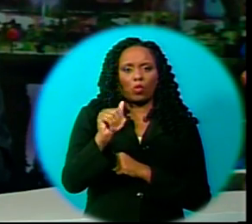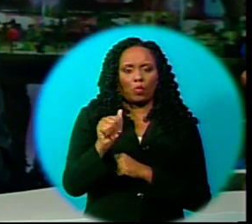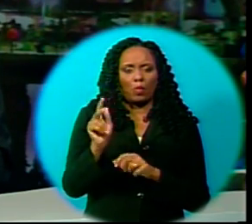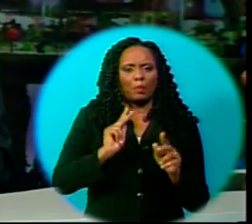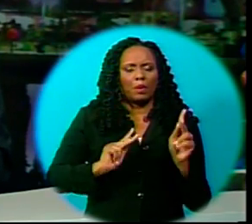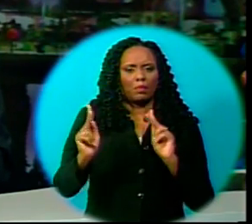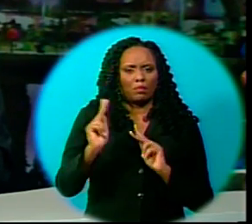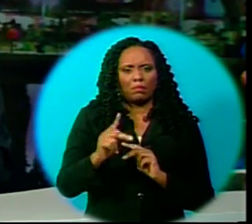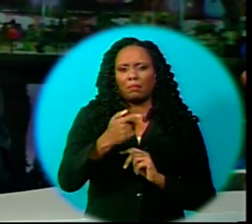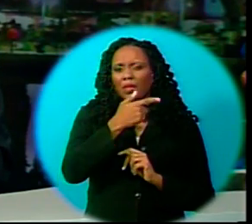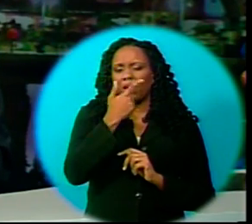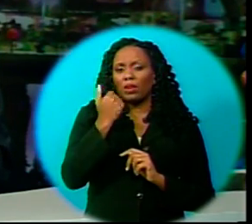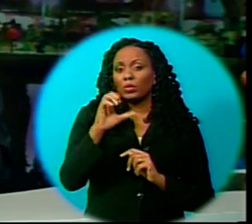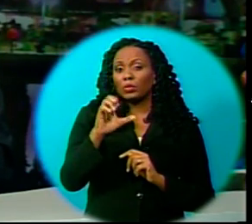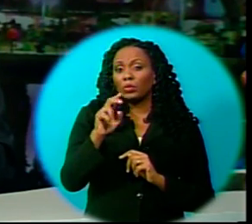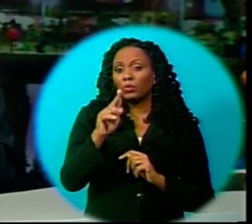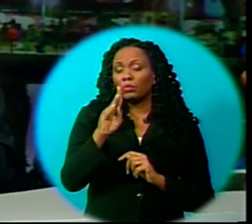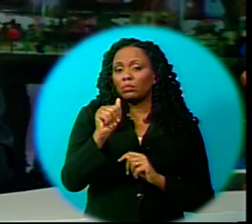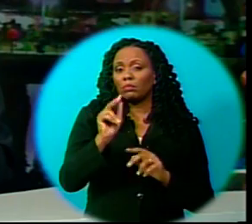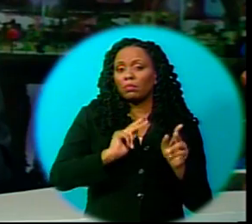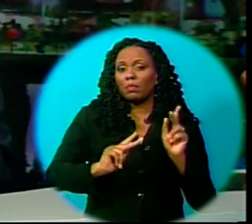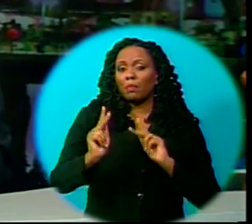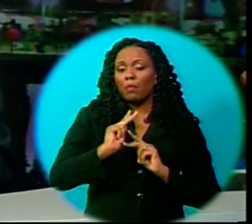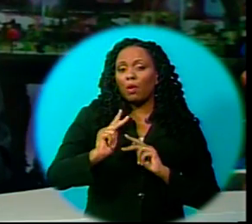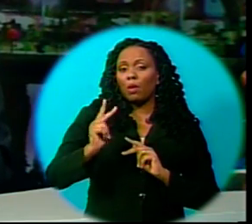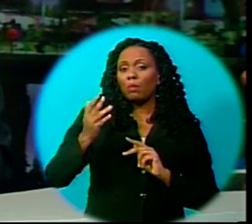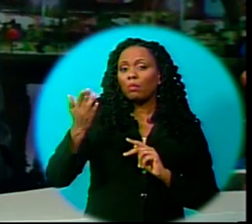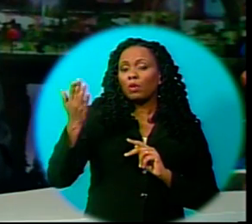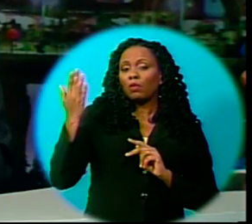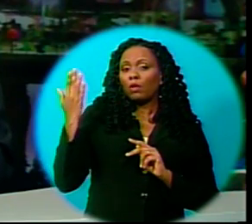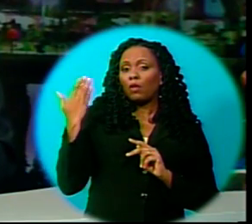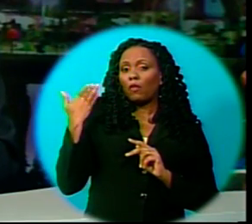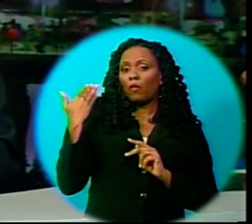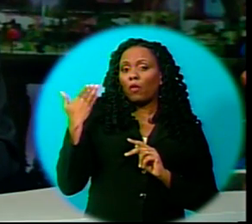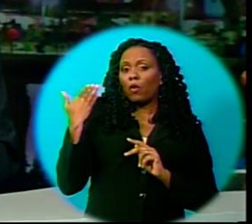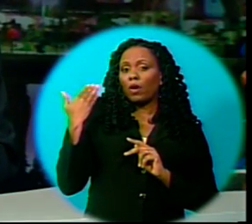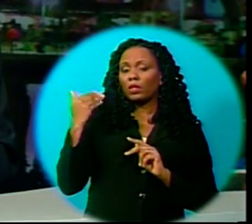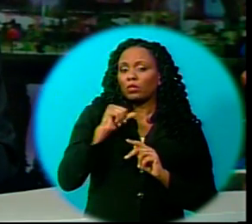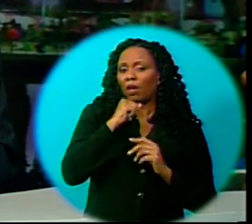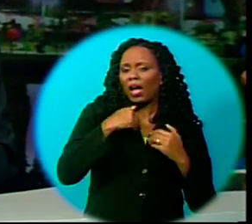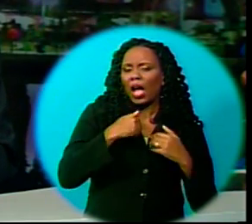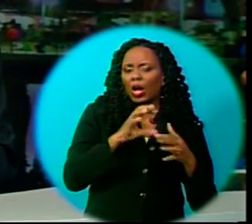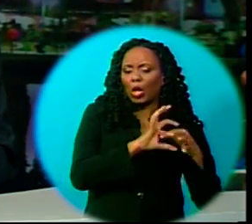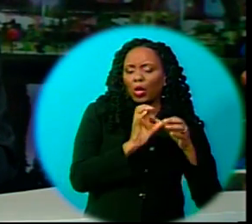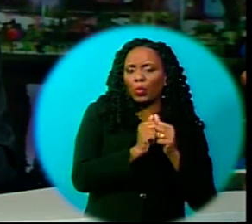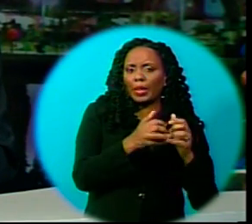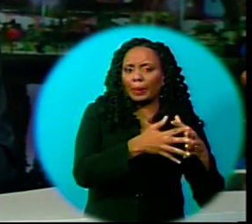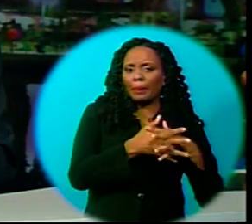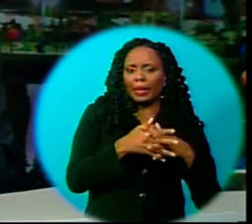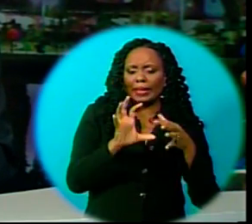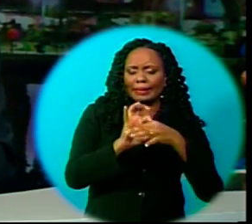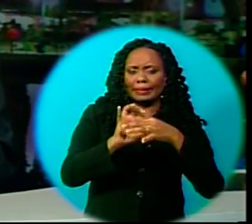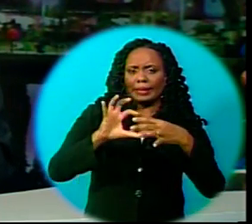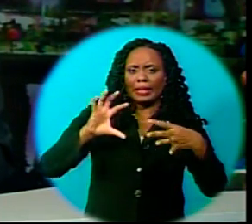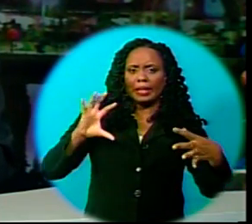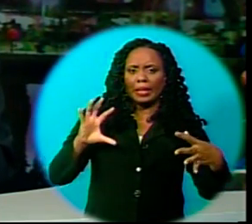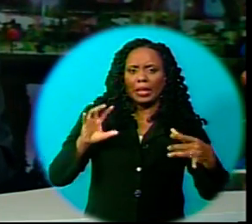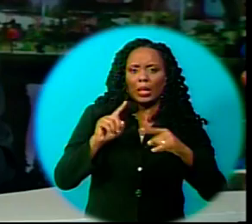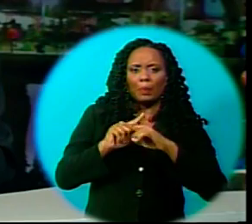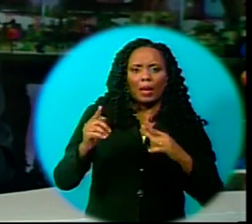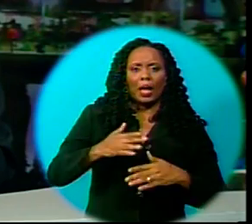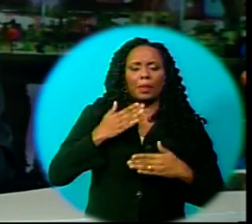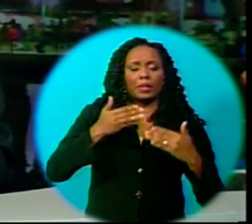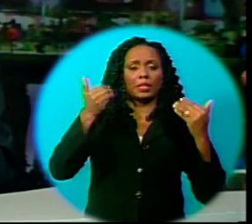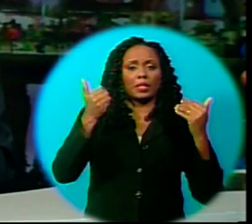endured a long, dark night of isolation in relation to the United States, and that they too will be glad to know that that long,